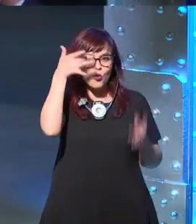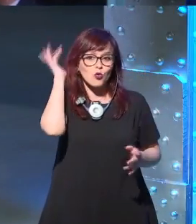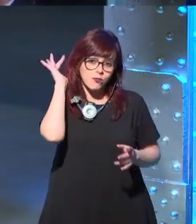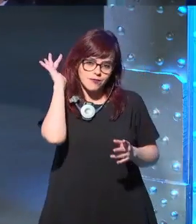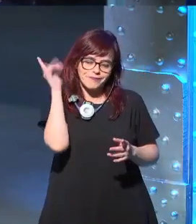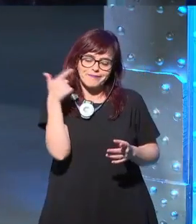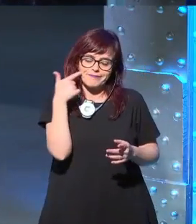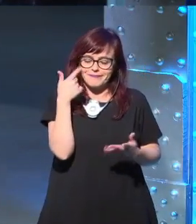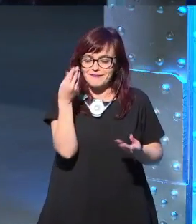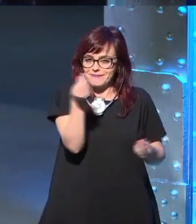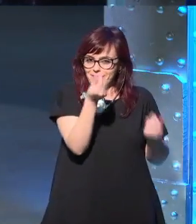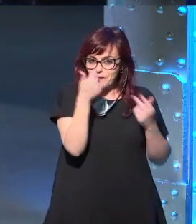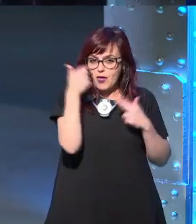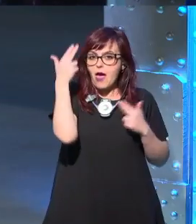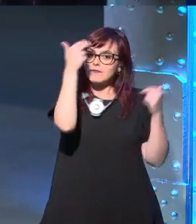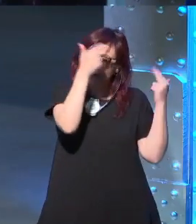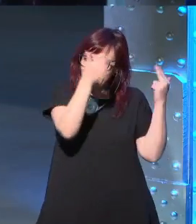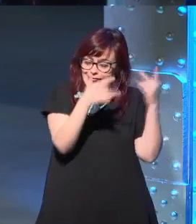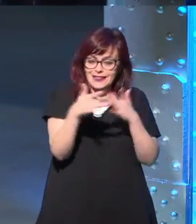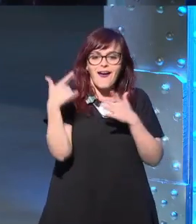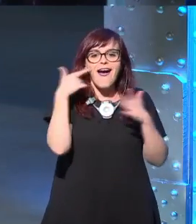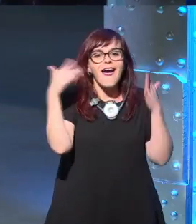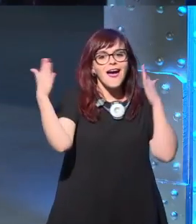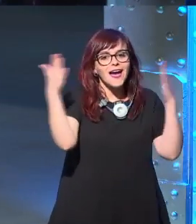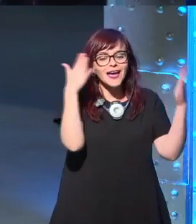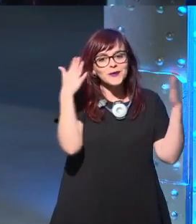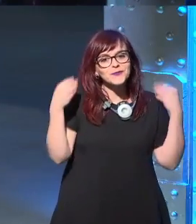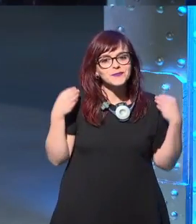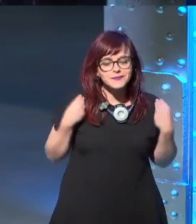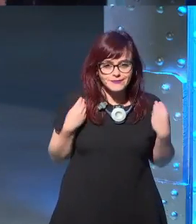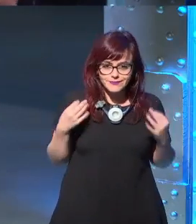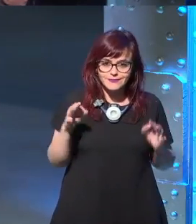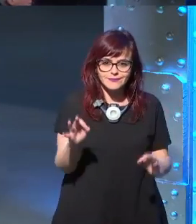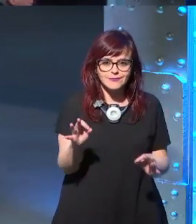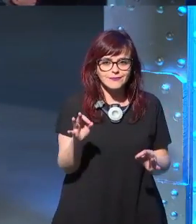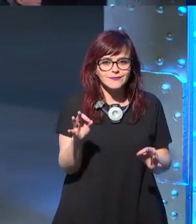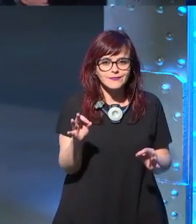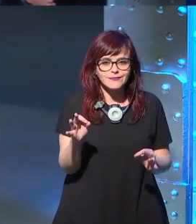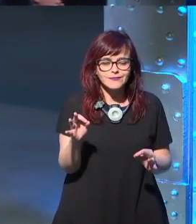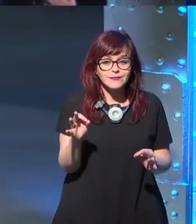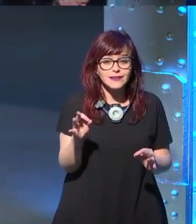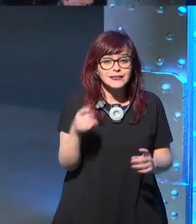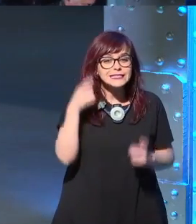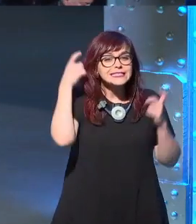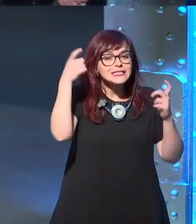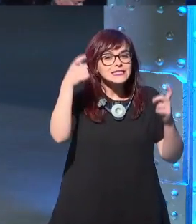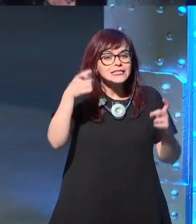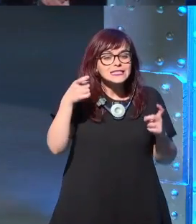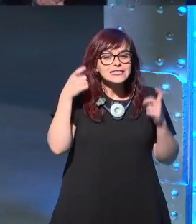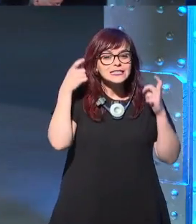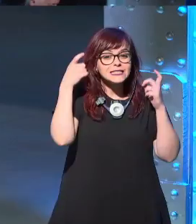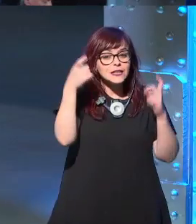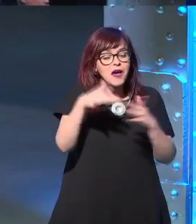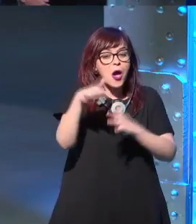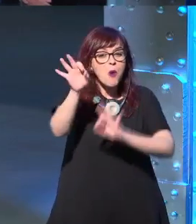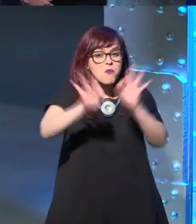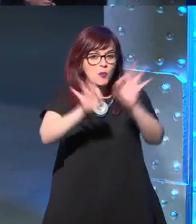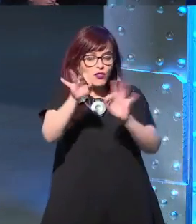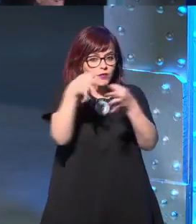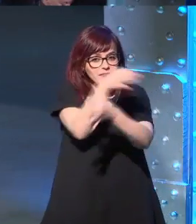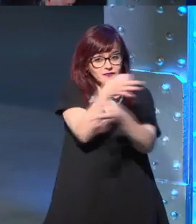point. And they decide to figure out the perfect proportions of a church. These are Leonardo's drawings, the circles